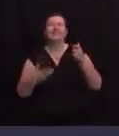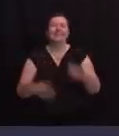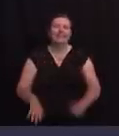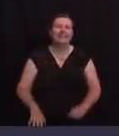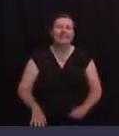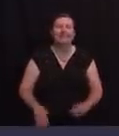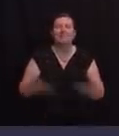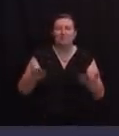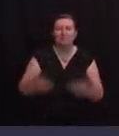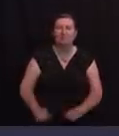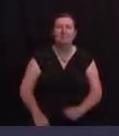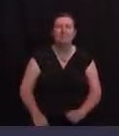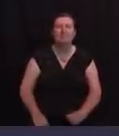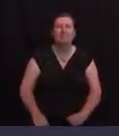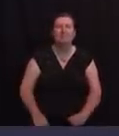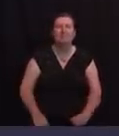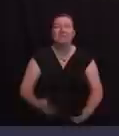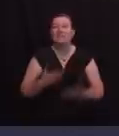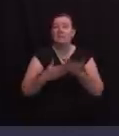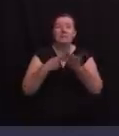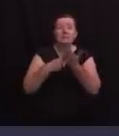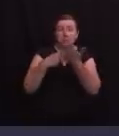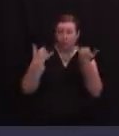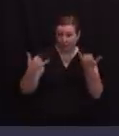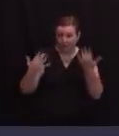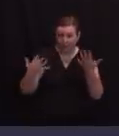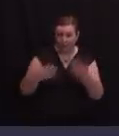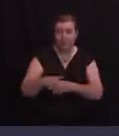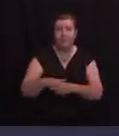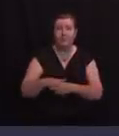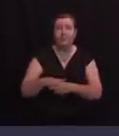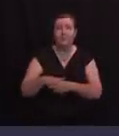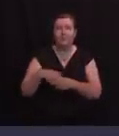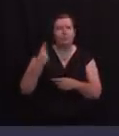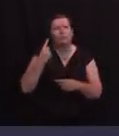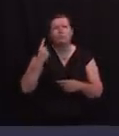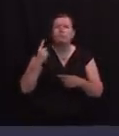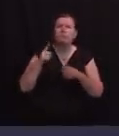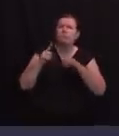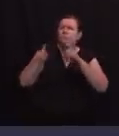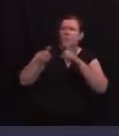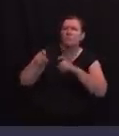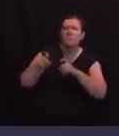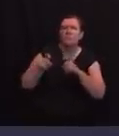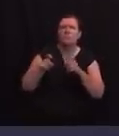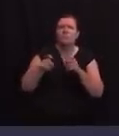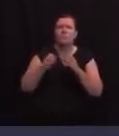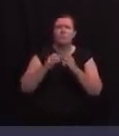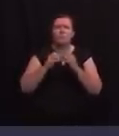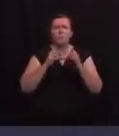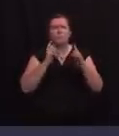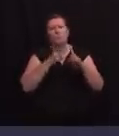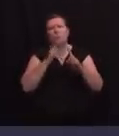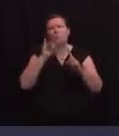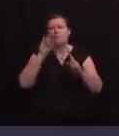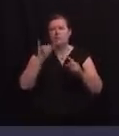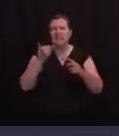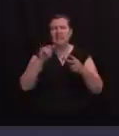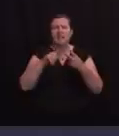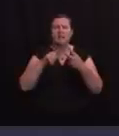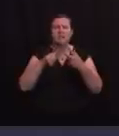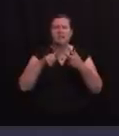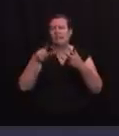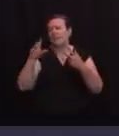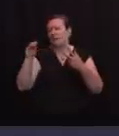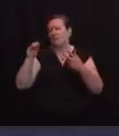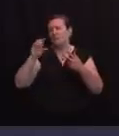this today, but I was wondering if we could follow up a little bit, especially with the Health Commissioner and Dr. Lifshitz. The